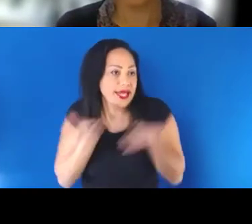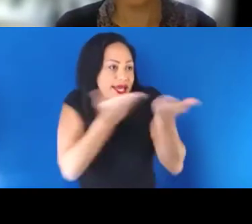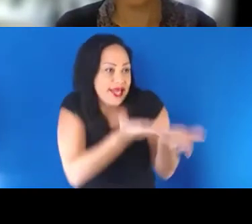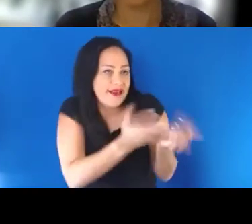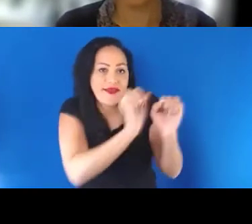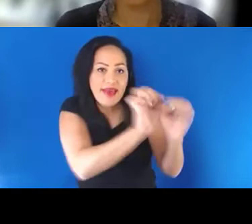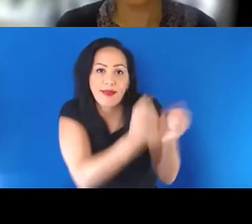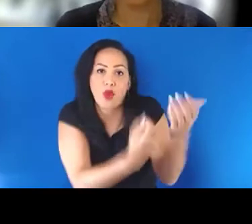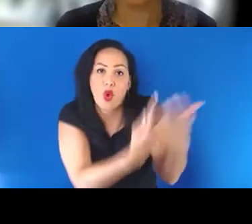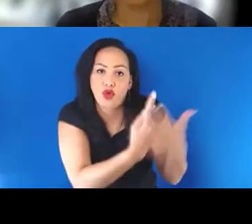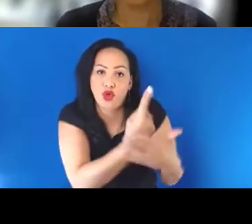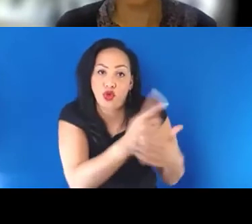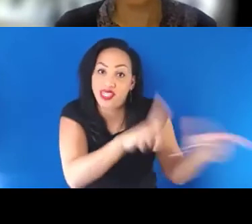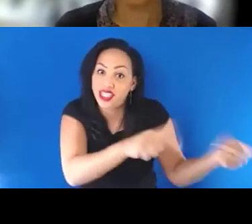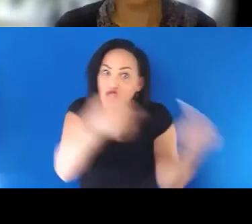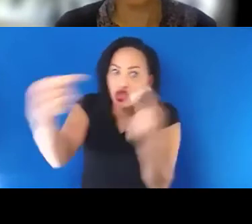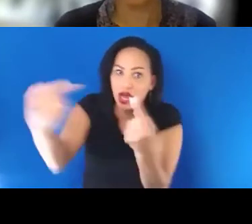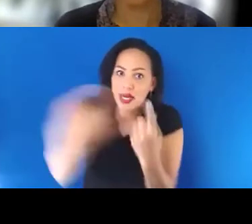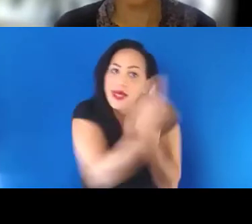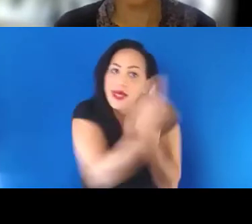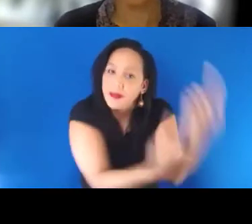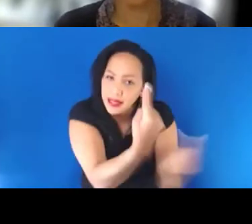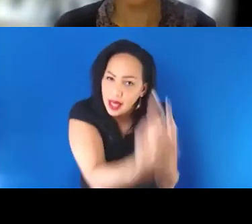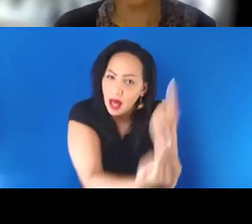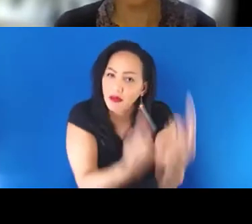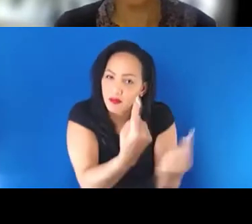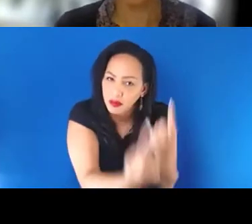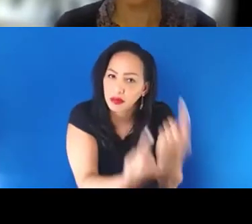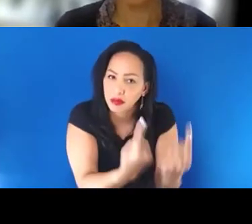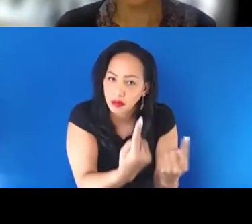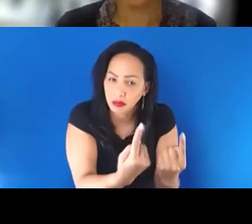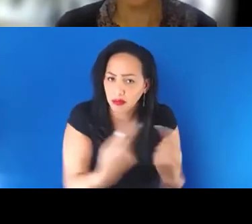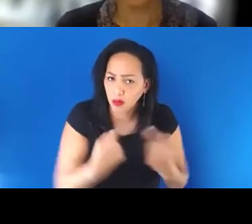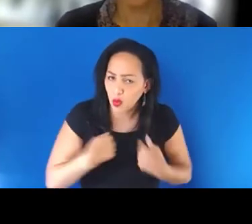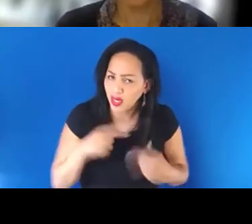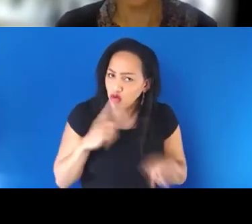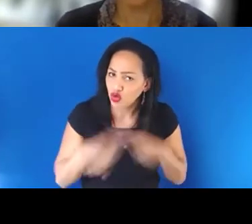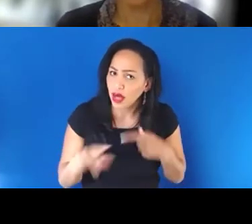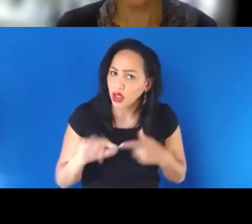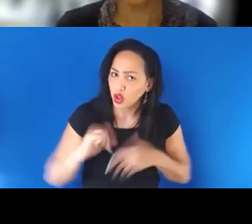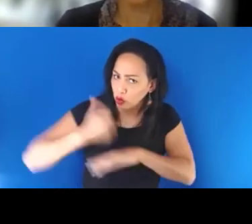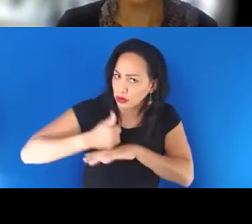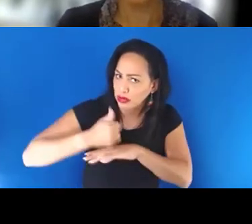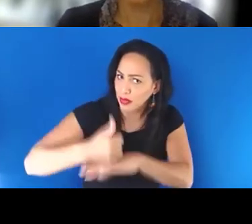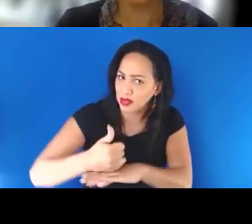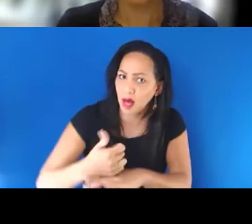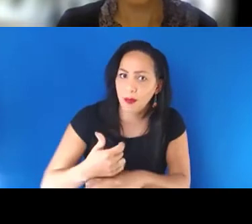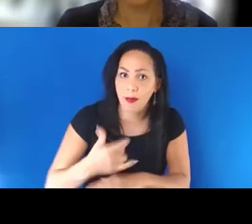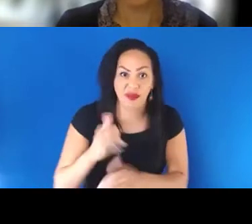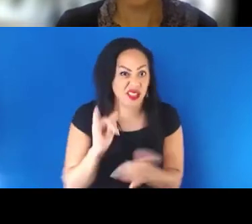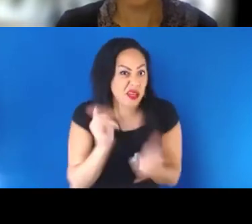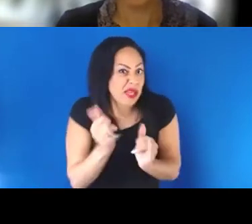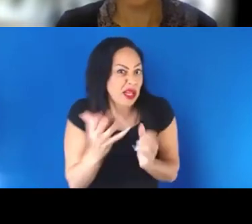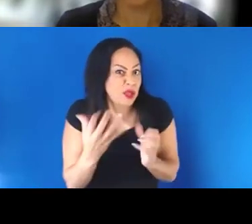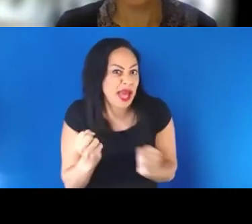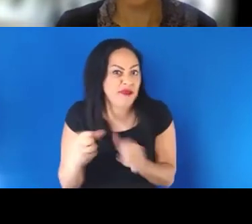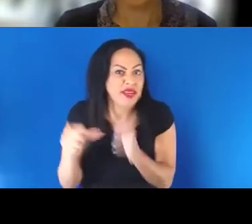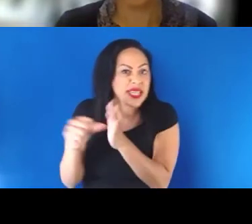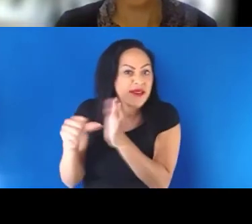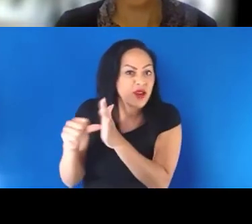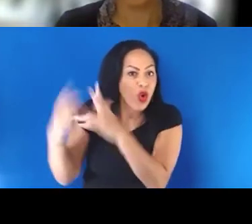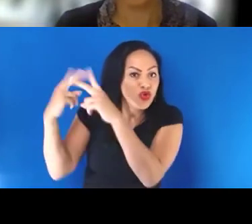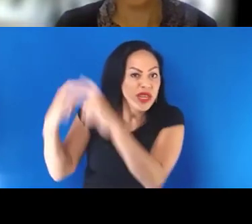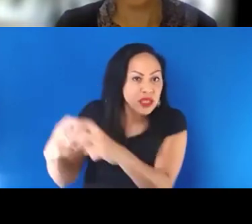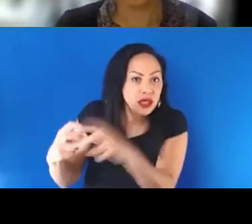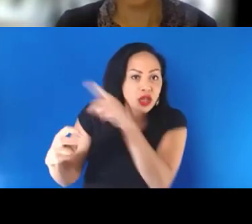of the practices we do, for instance, when we have difficult researchers and donors. We just make them sit in the